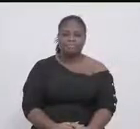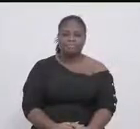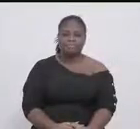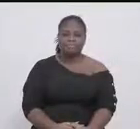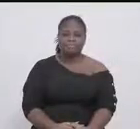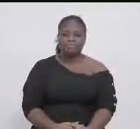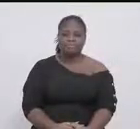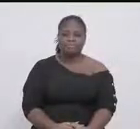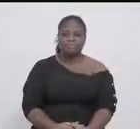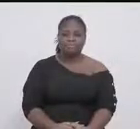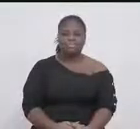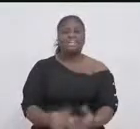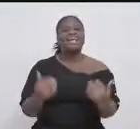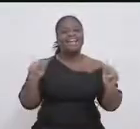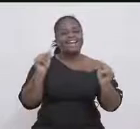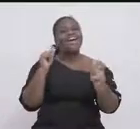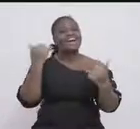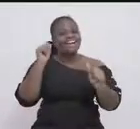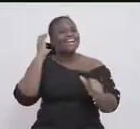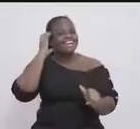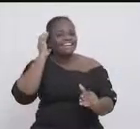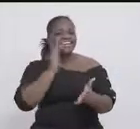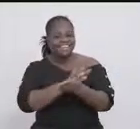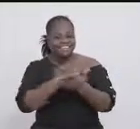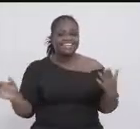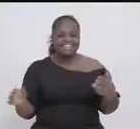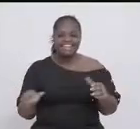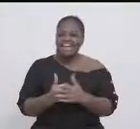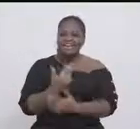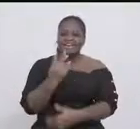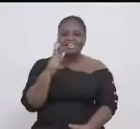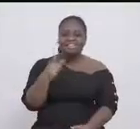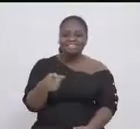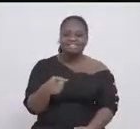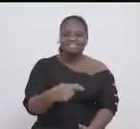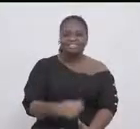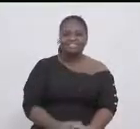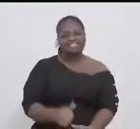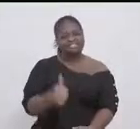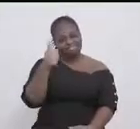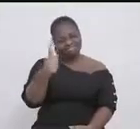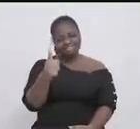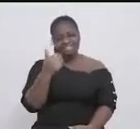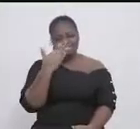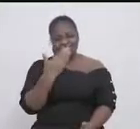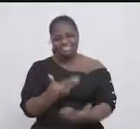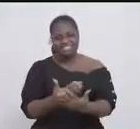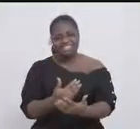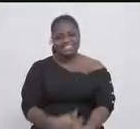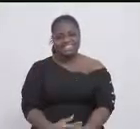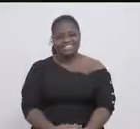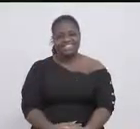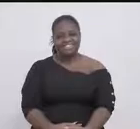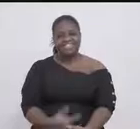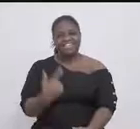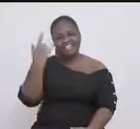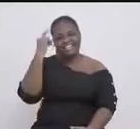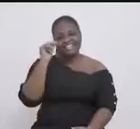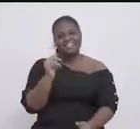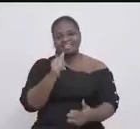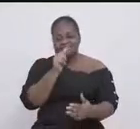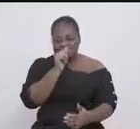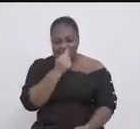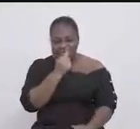hear me? It's loud and clear. It's loud and clear. I can hear you now. How are you doing? I'm good. Thank you. Thank you for your persistence